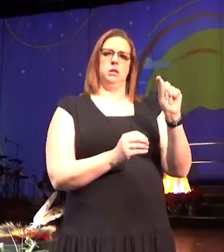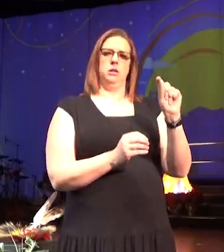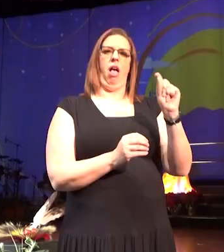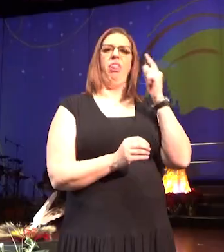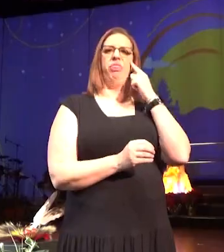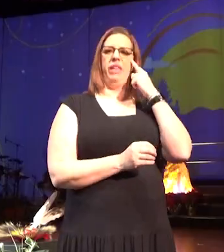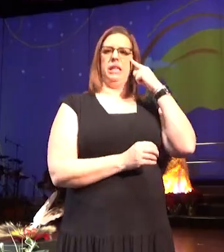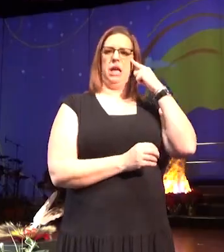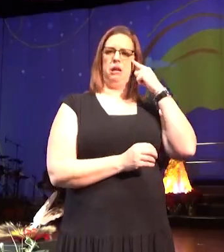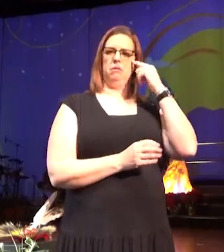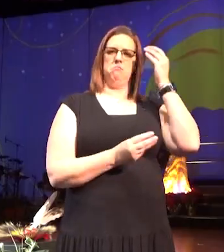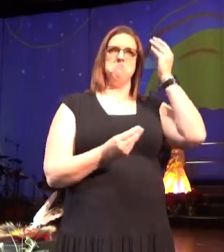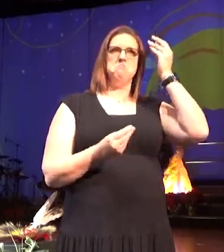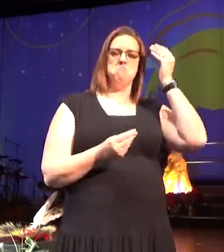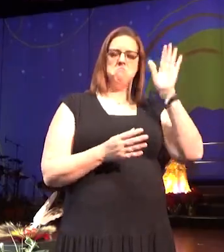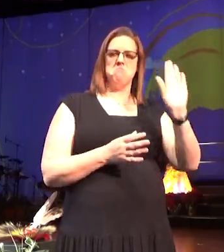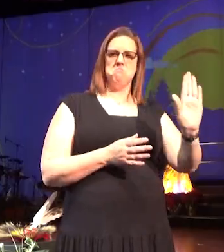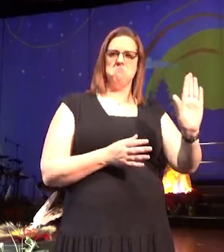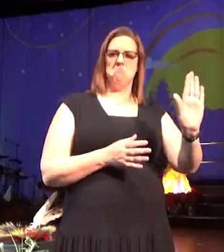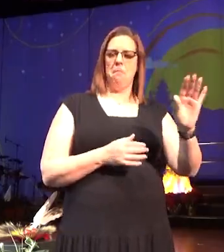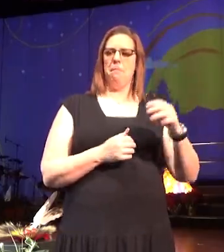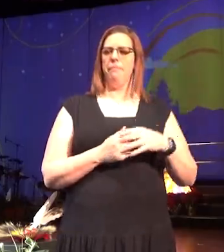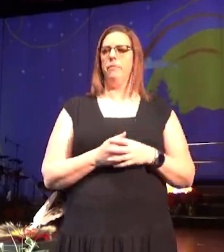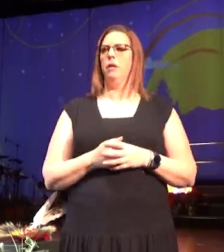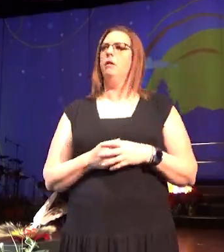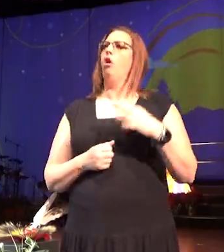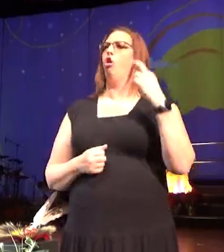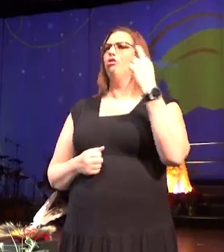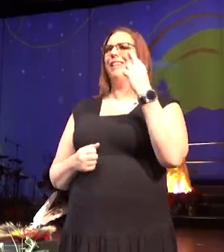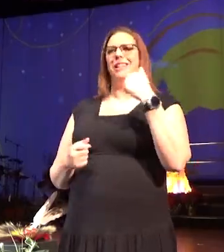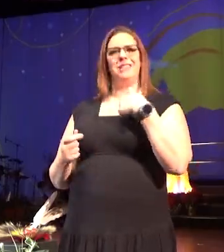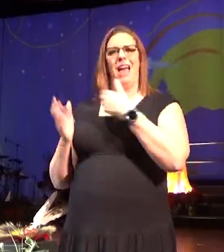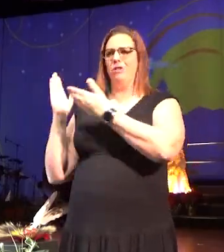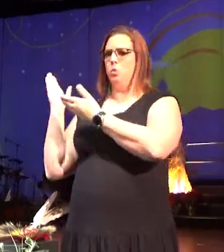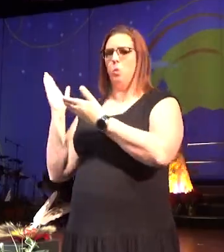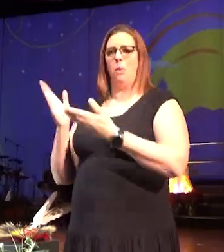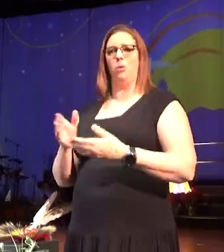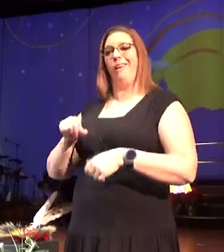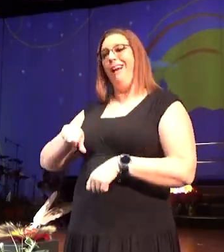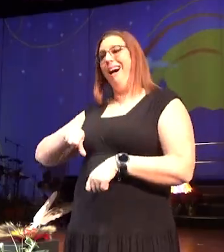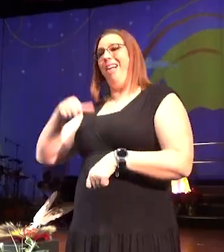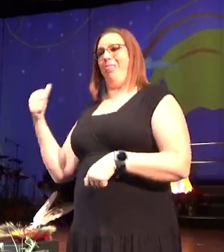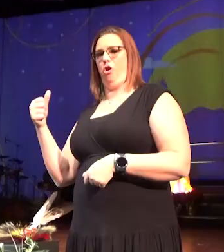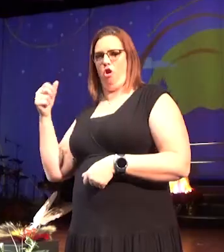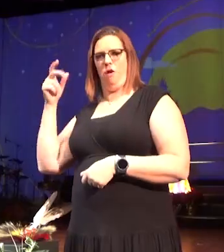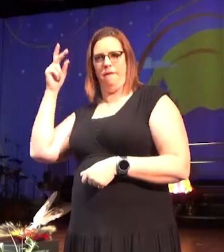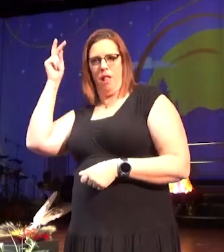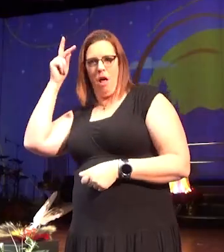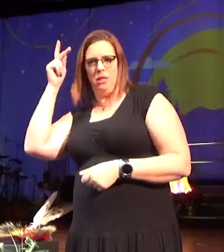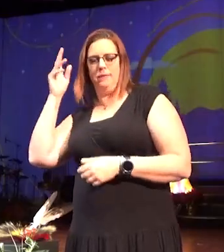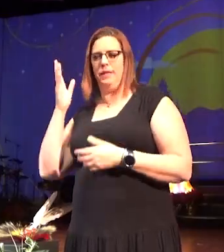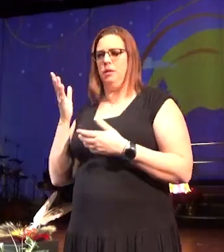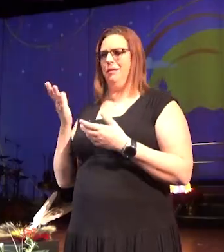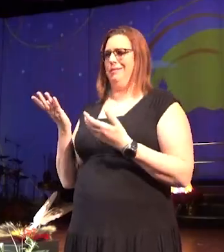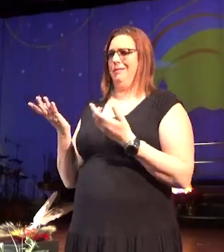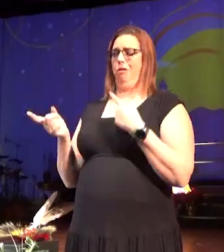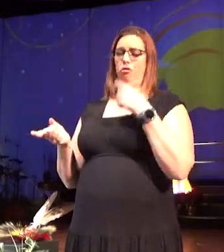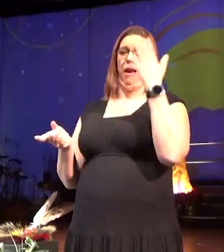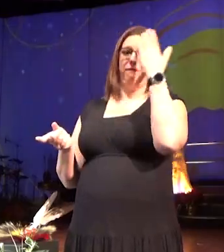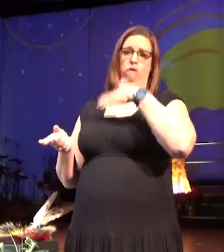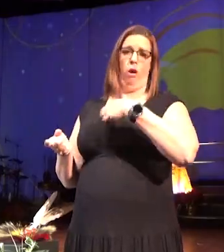So I realized that I needed to bring some other healing, some other philosophy. And it was right in front